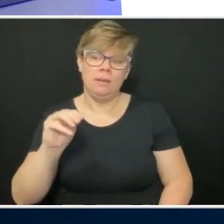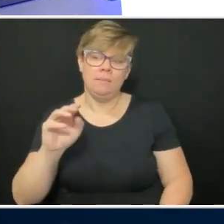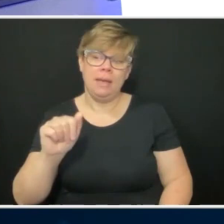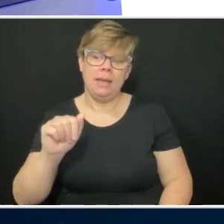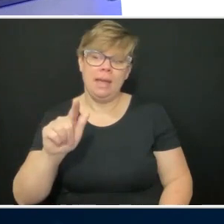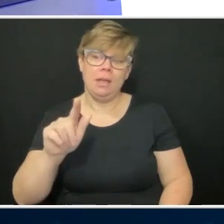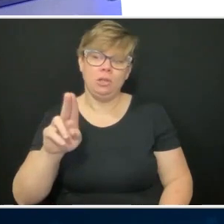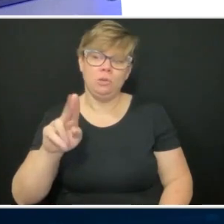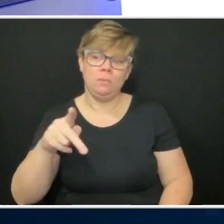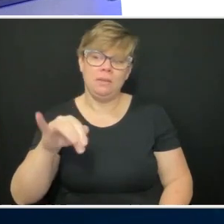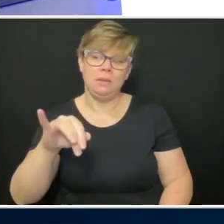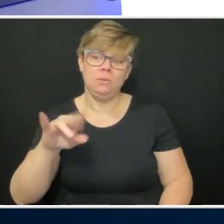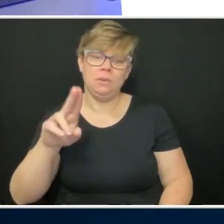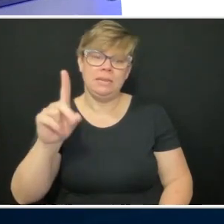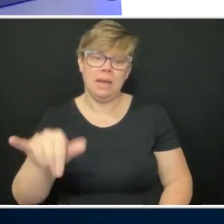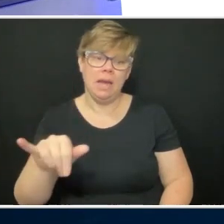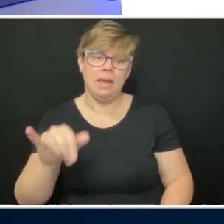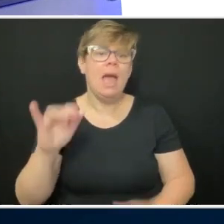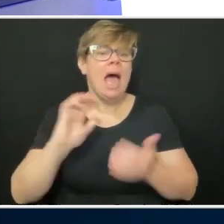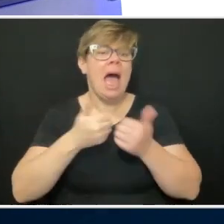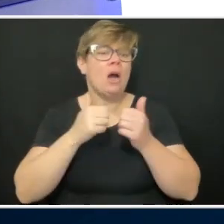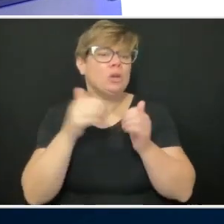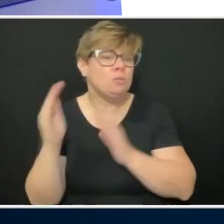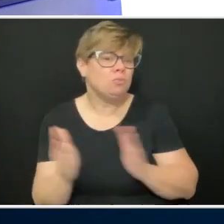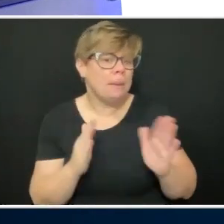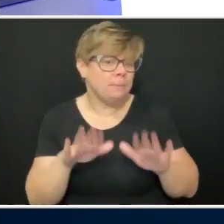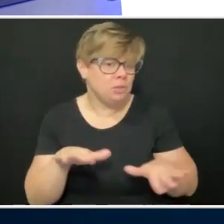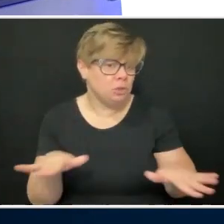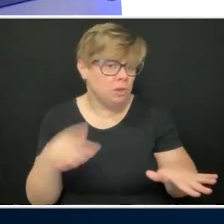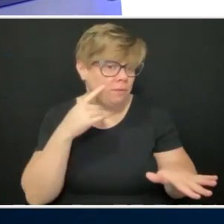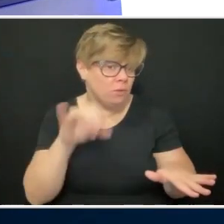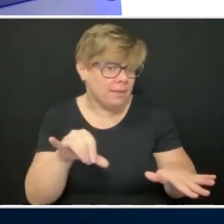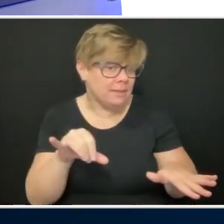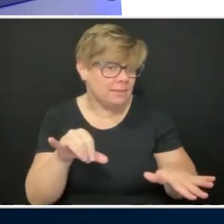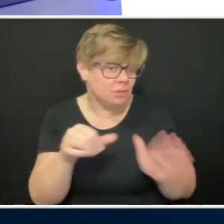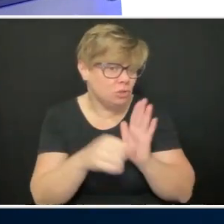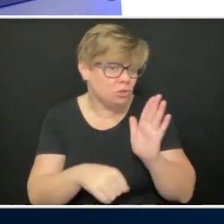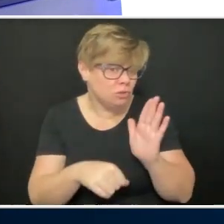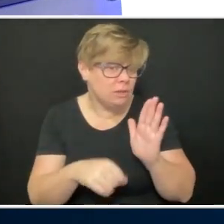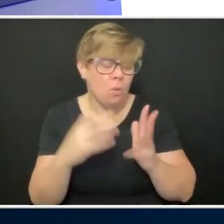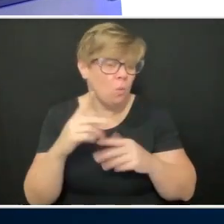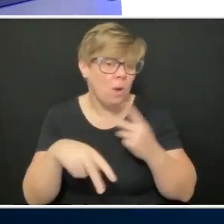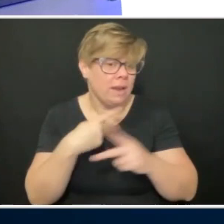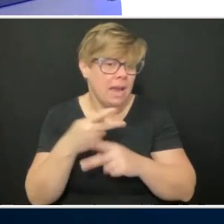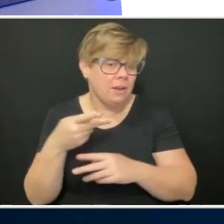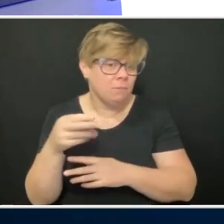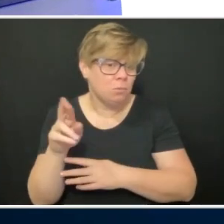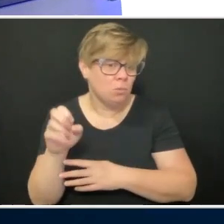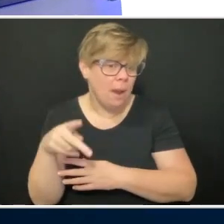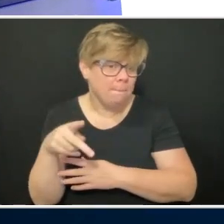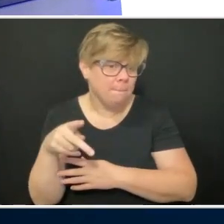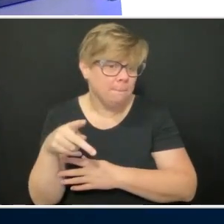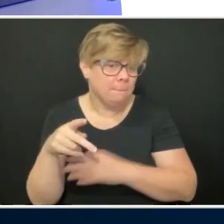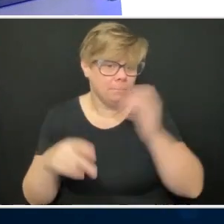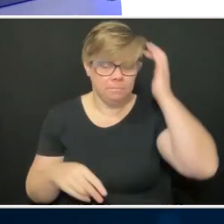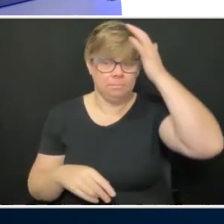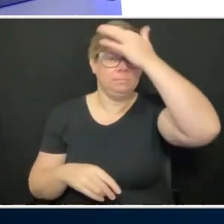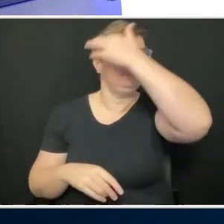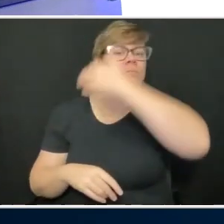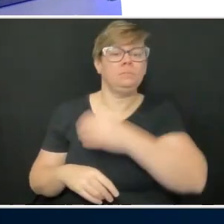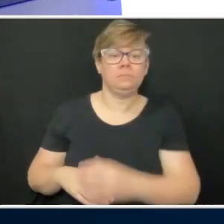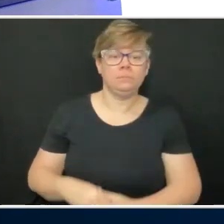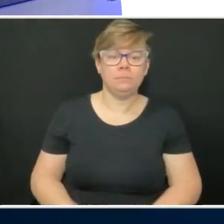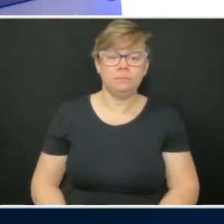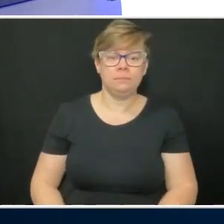surgery like this? Or Dr. Hendrickson, either of you jump in and just let us know what kind of prep goes in on the pediatric side of things.